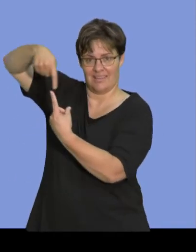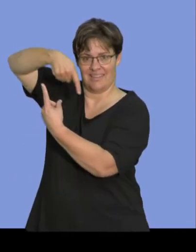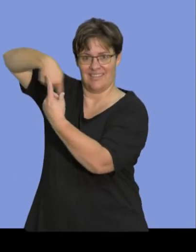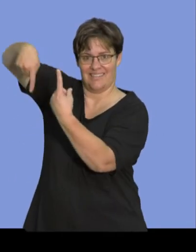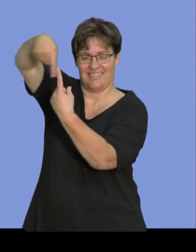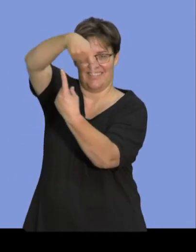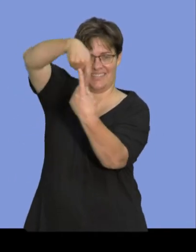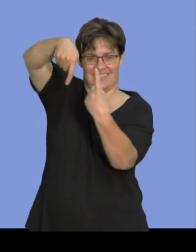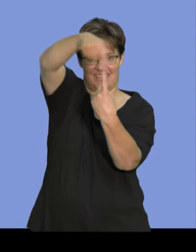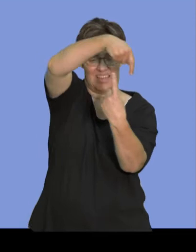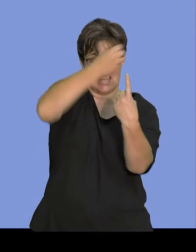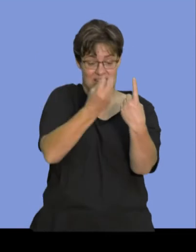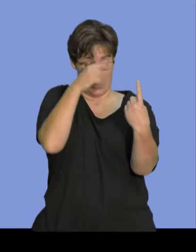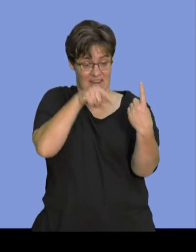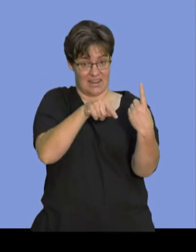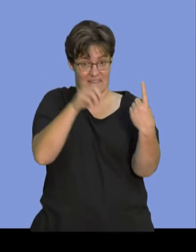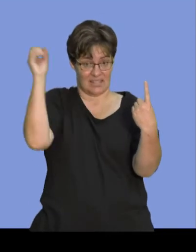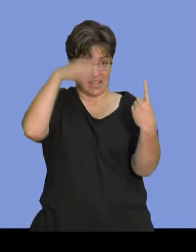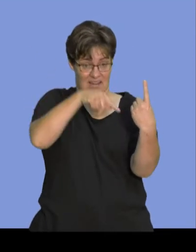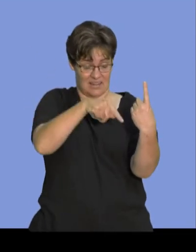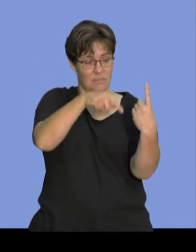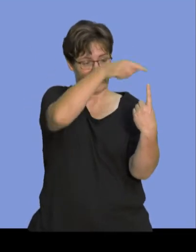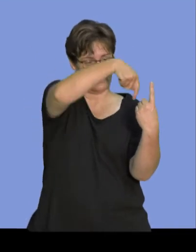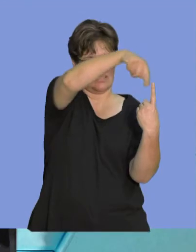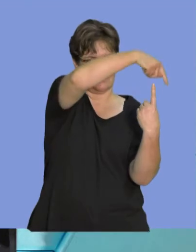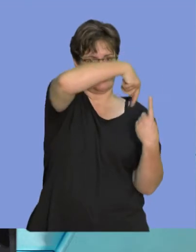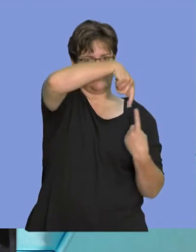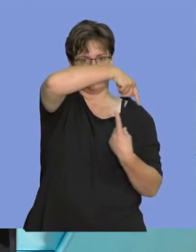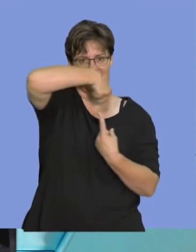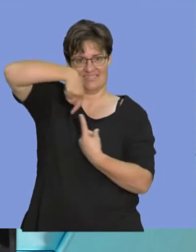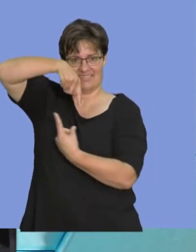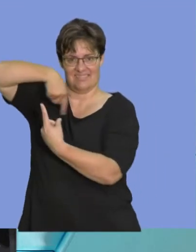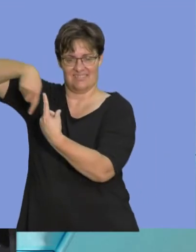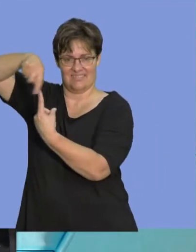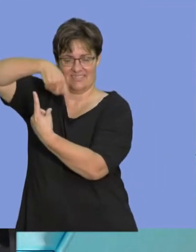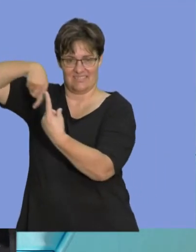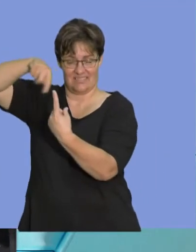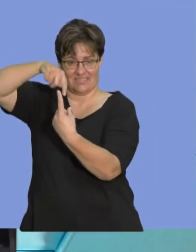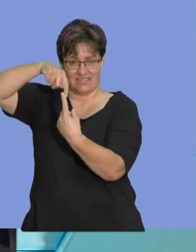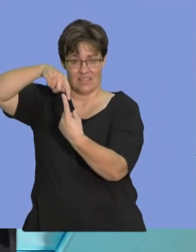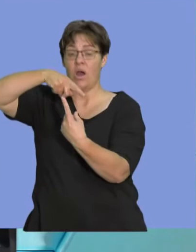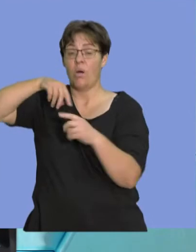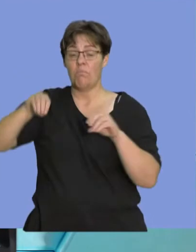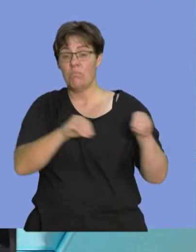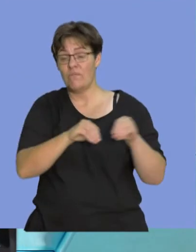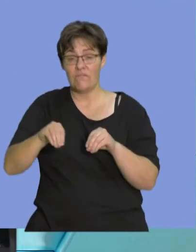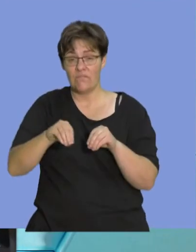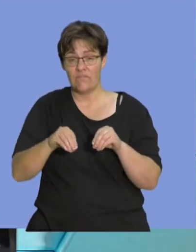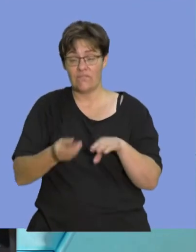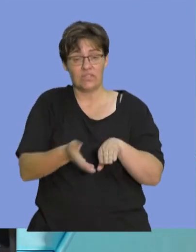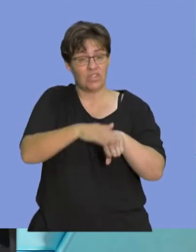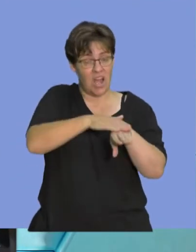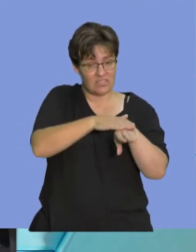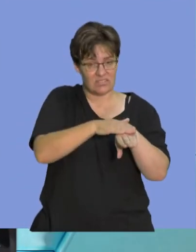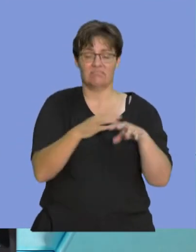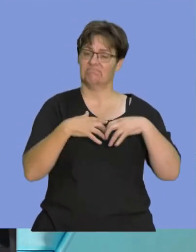actually happening, it also spins about an axis. And remember, moving charges create a magnetic field, okay?